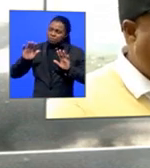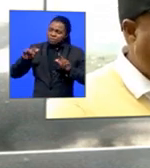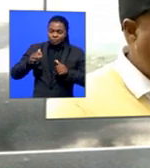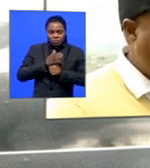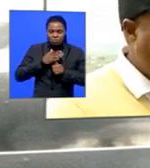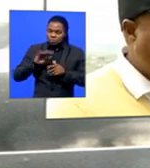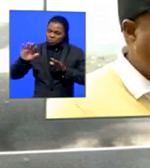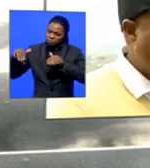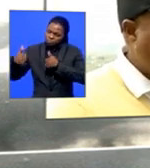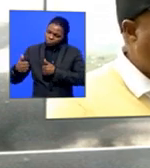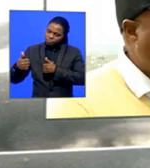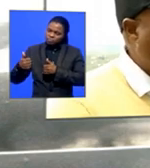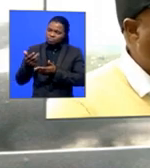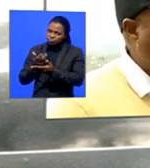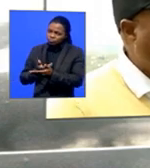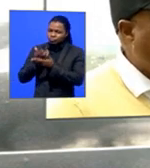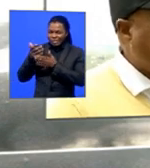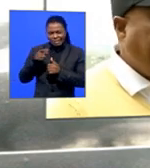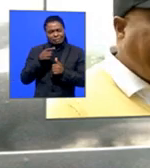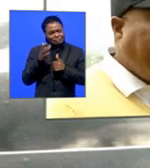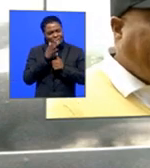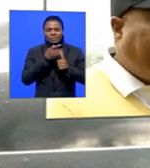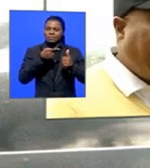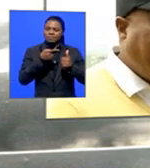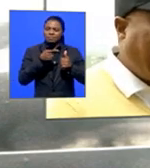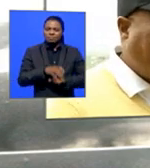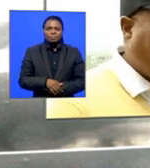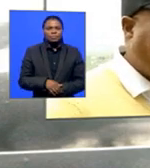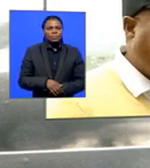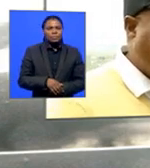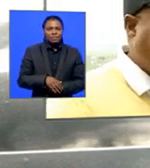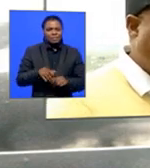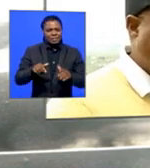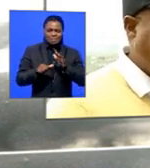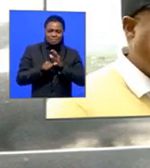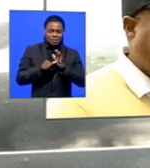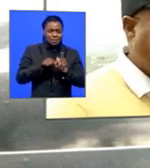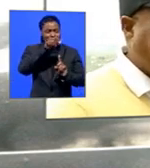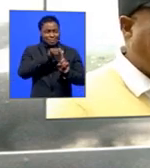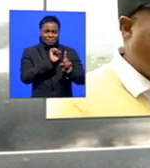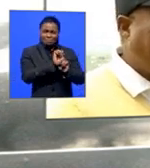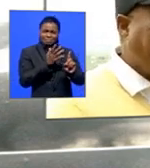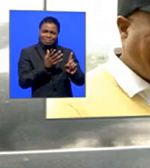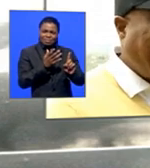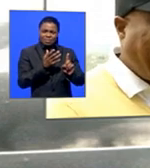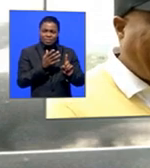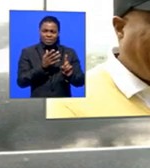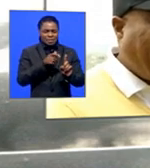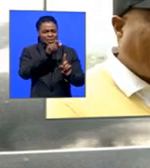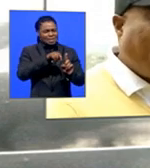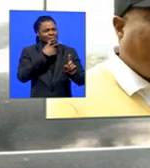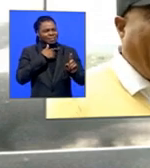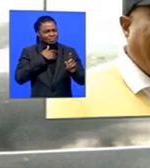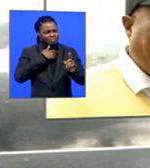and to have discussions with them. So it's a very important dichotomy of this personality called Nelson